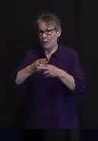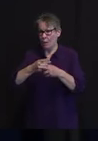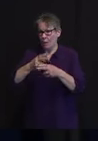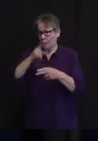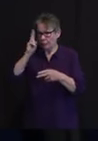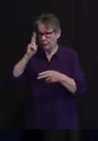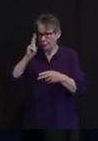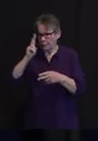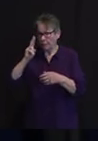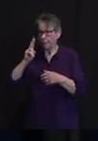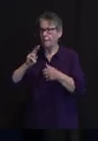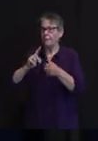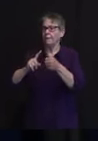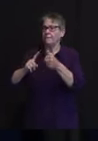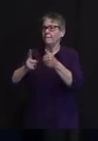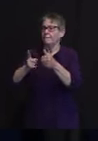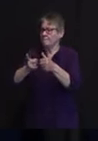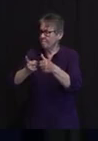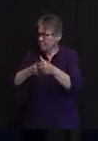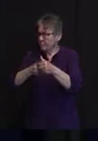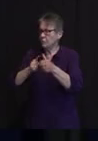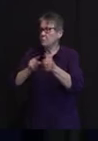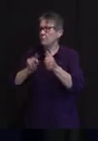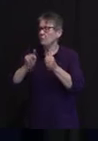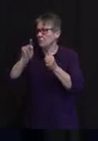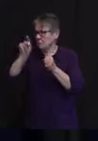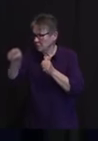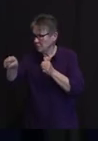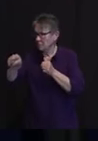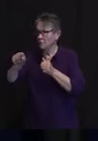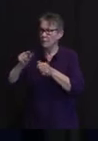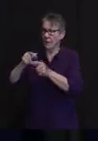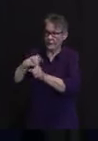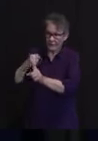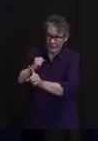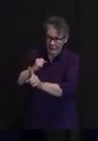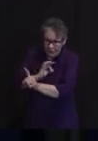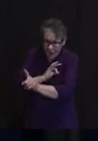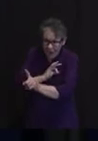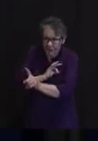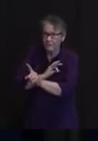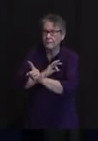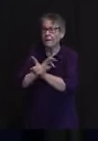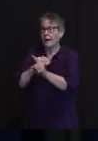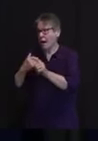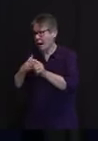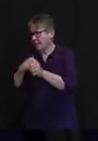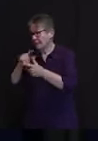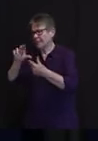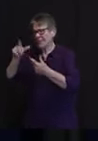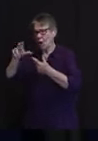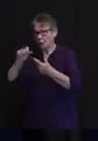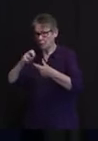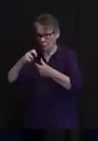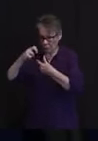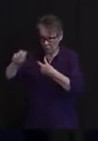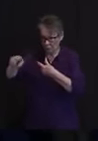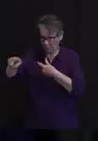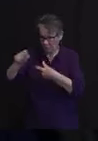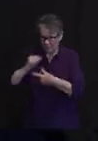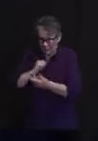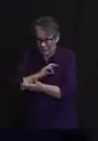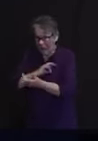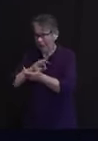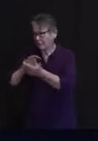and those Department of Defense medical corps are a huge welcome to the hospitals in North Jersey. Do you want to hit the veterans and